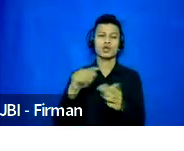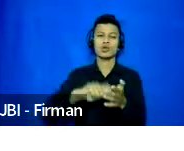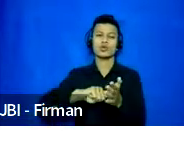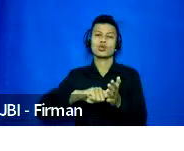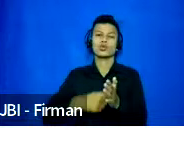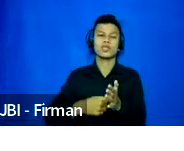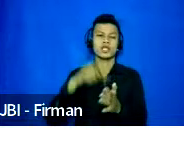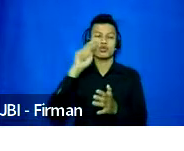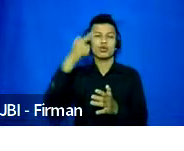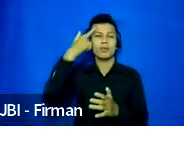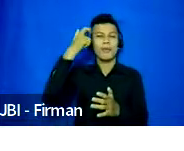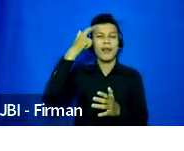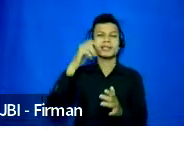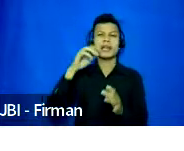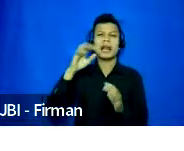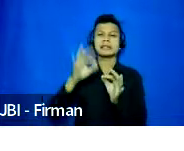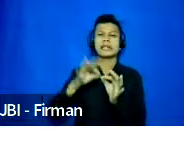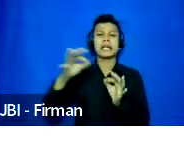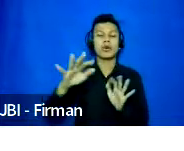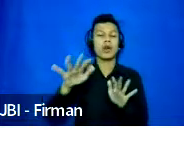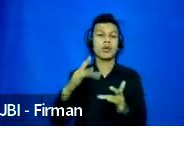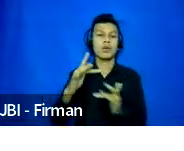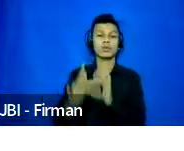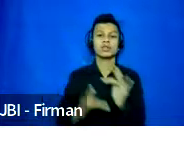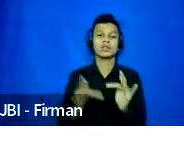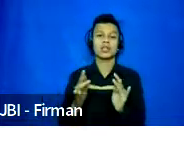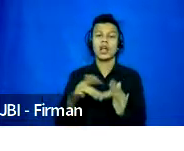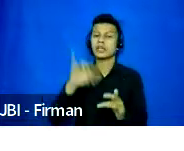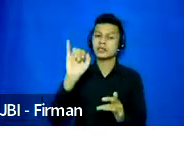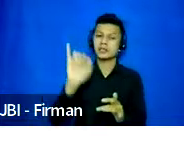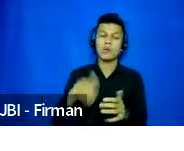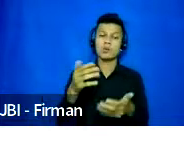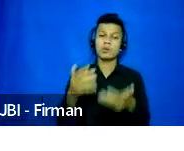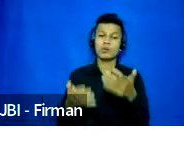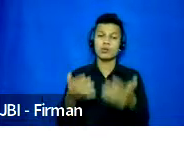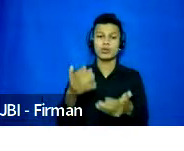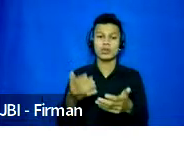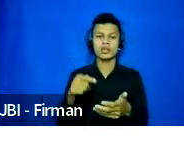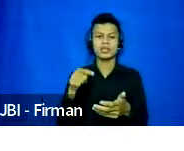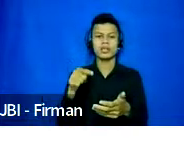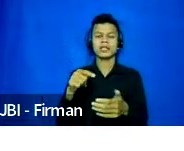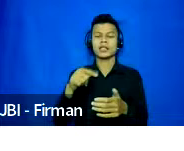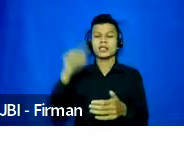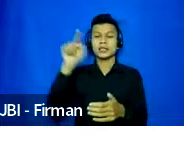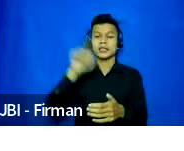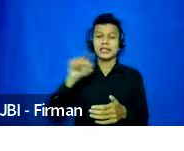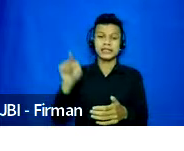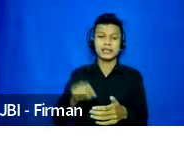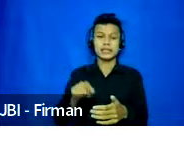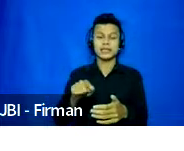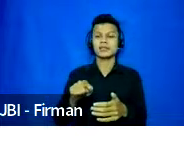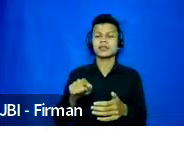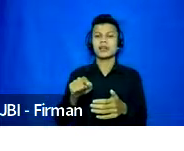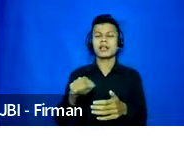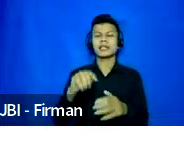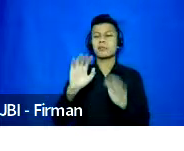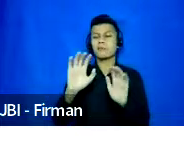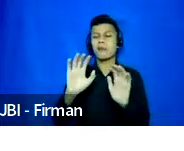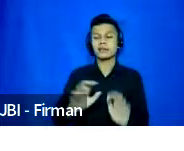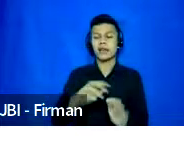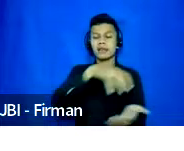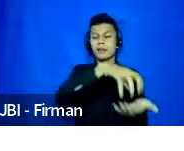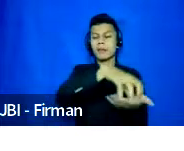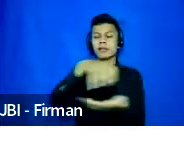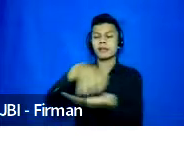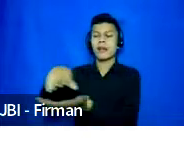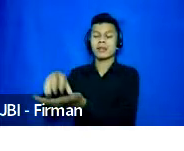digital learning. Yet, even where there's electricity, in many places, access to